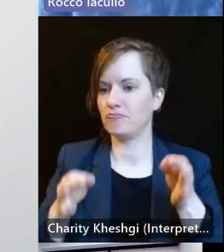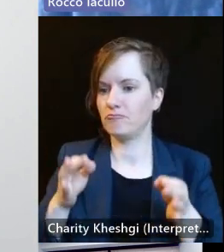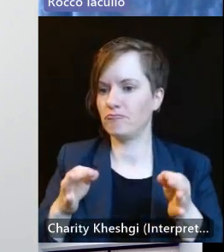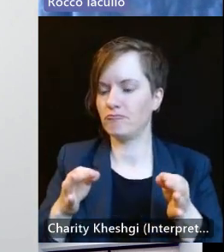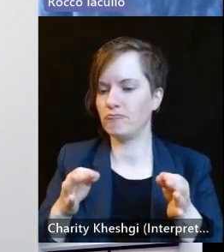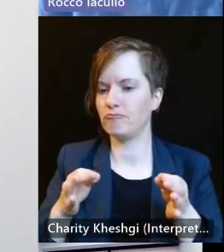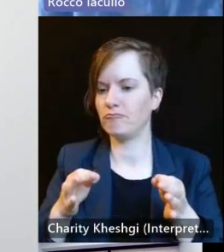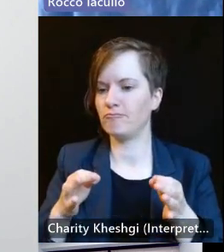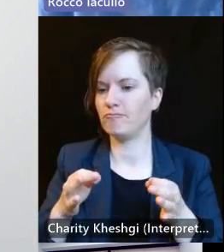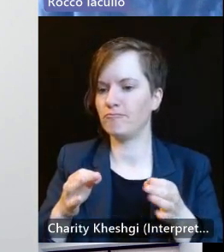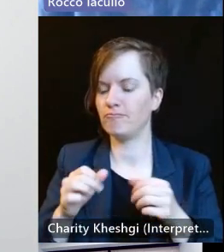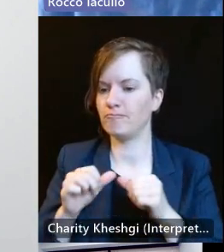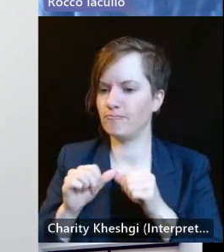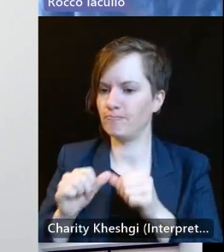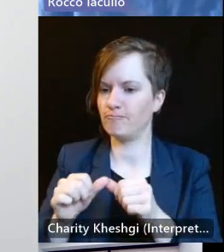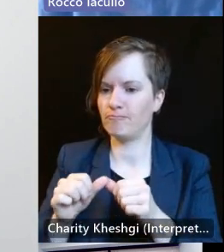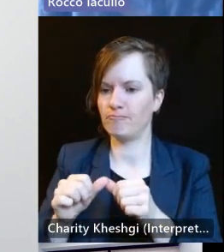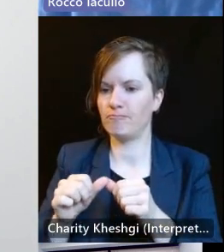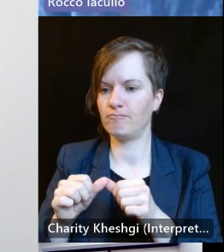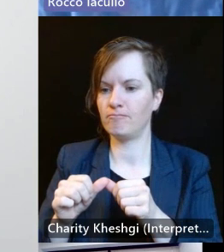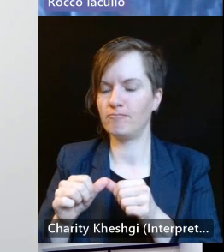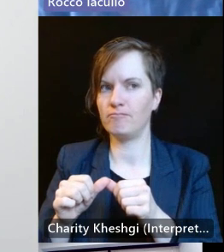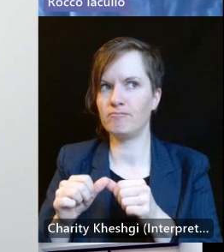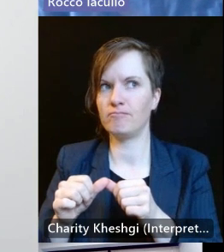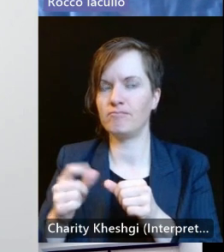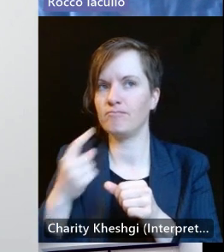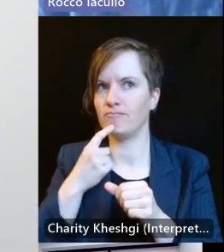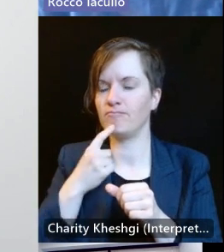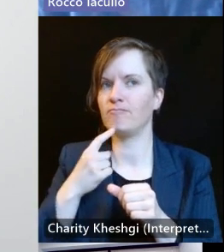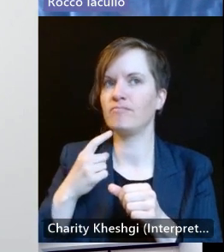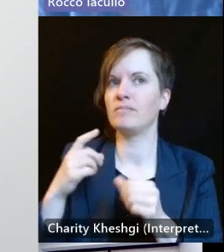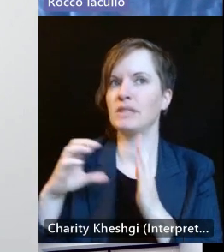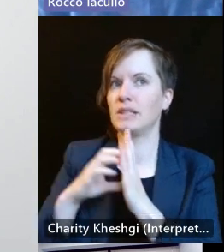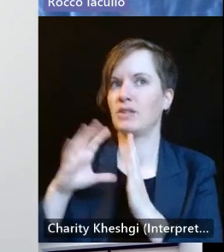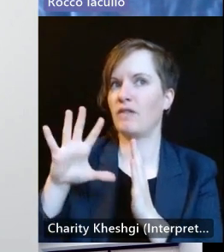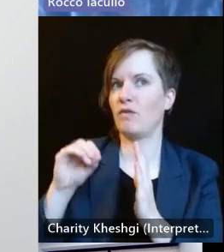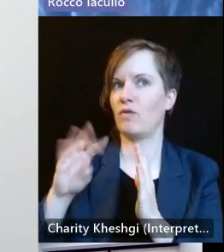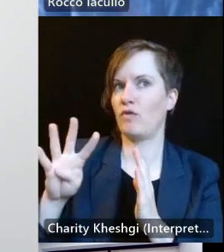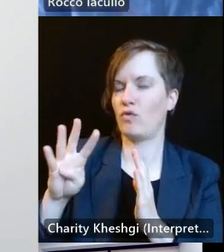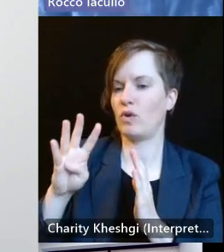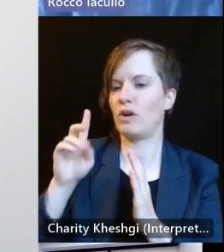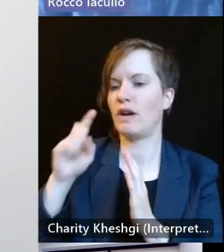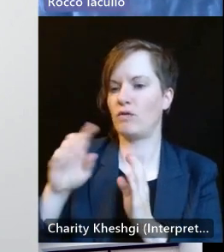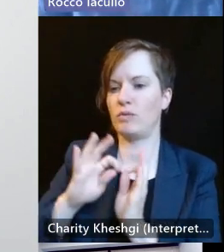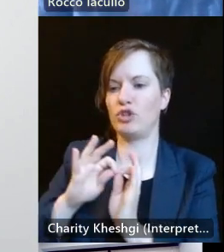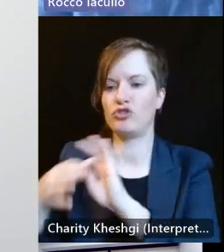Section 504 should be interpreted consistently with the ADA.